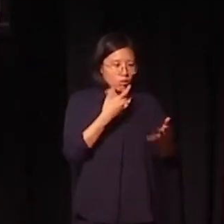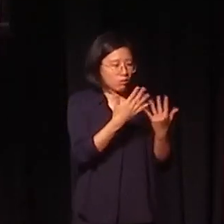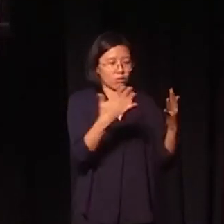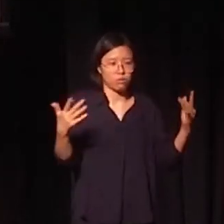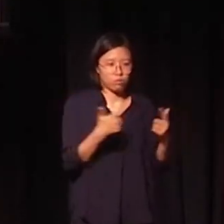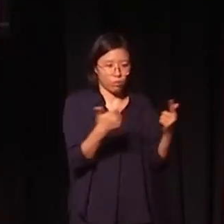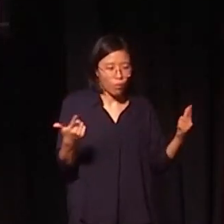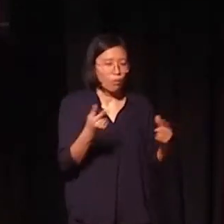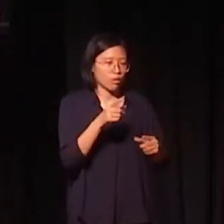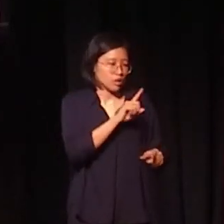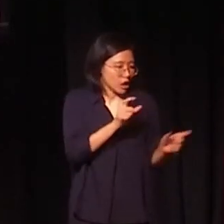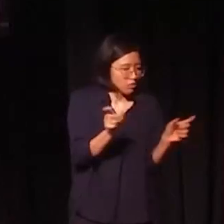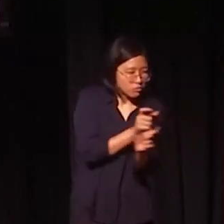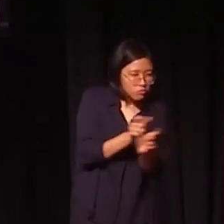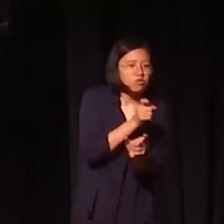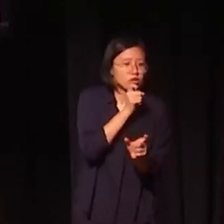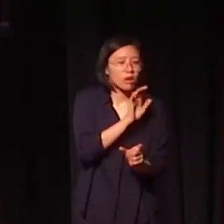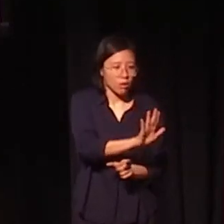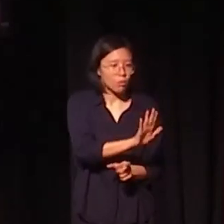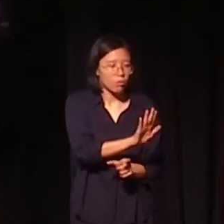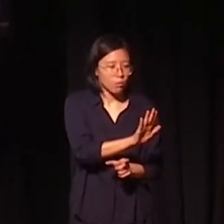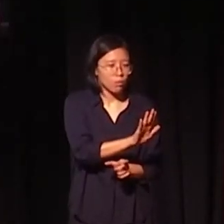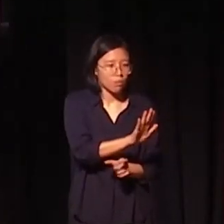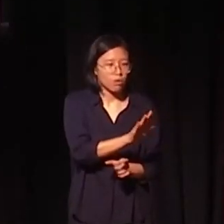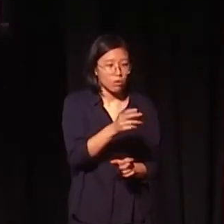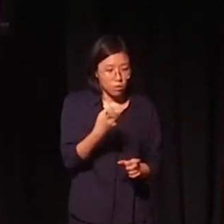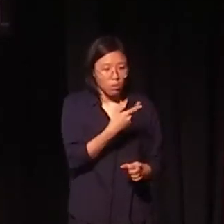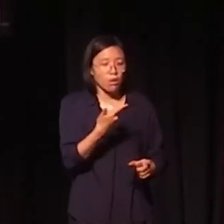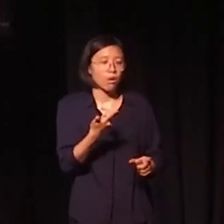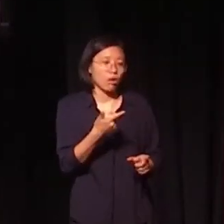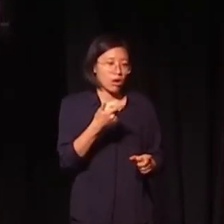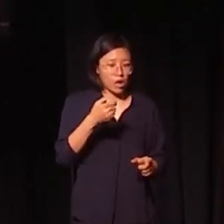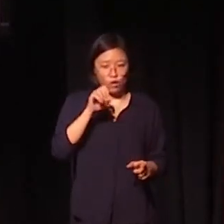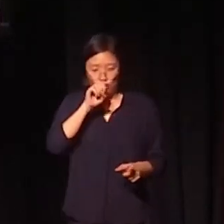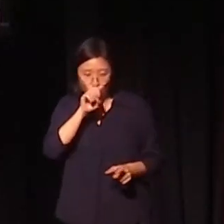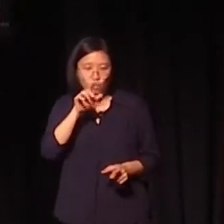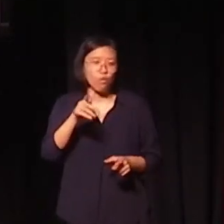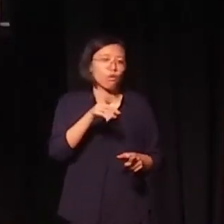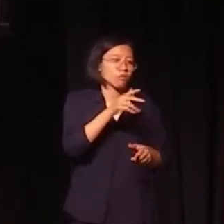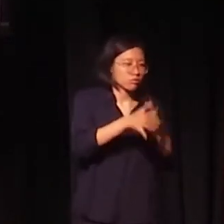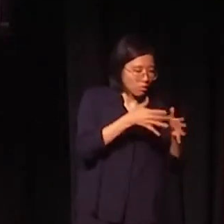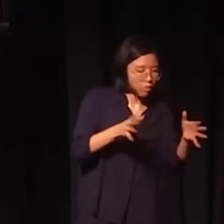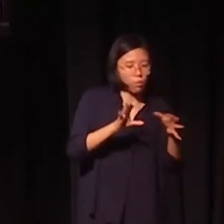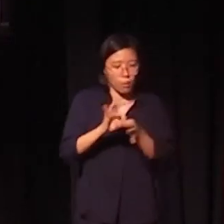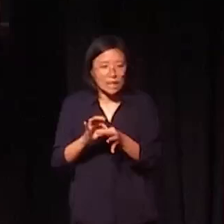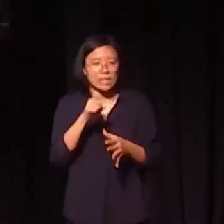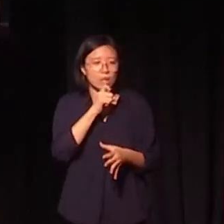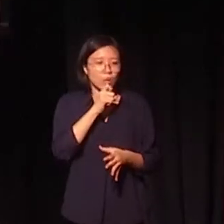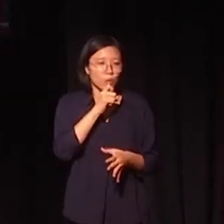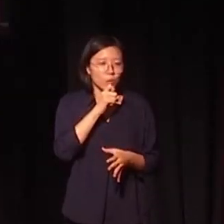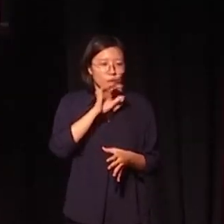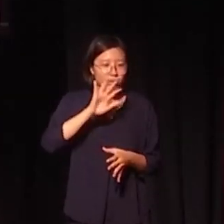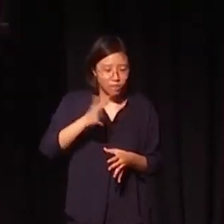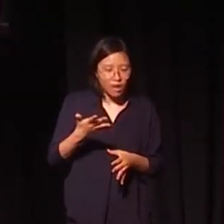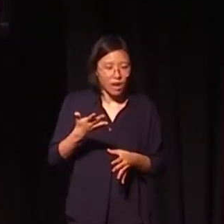grammatical structures, they're languages in their own right. There are relationships between spoken and sign languages in each country,